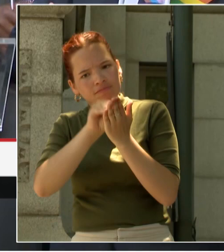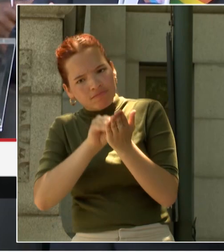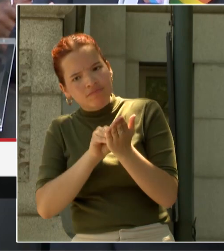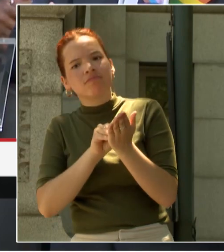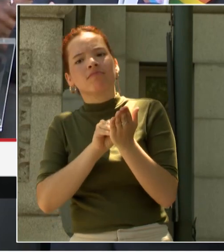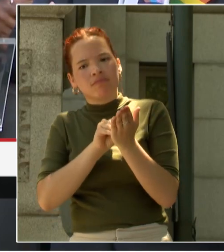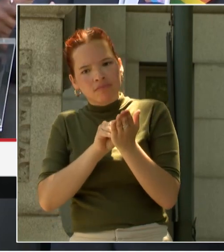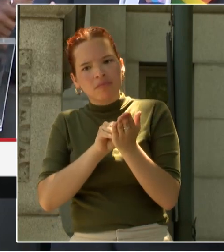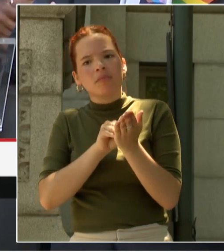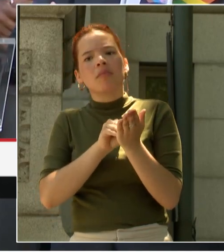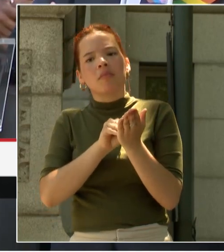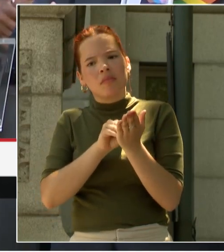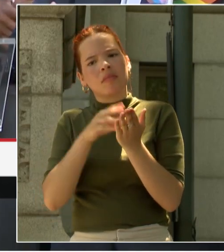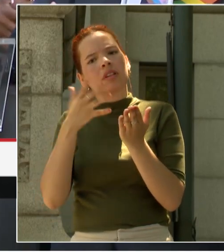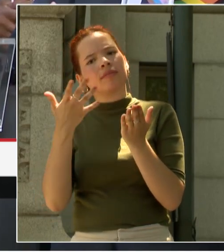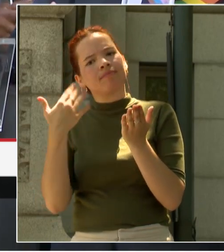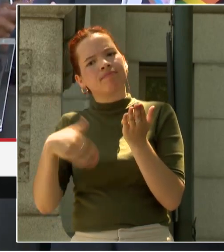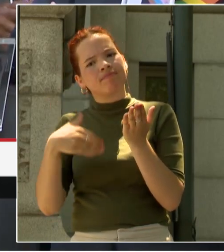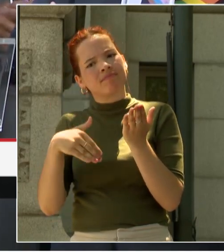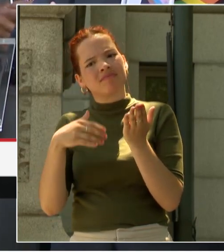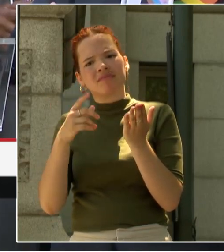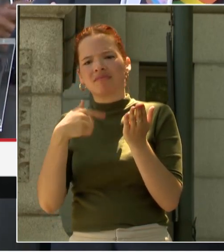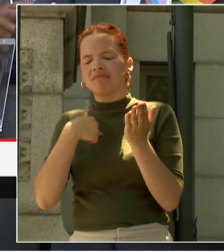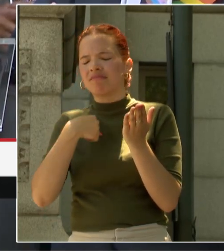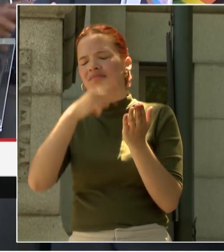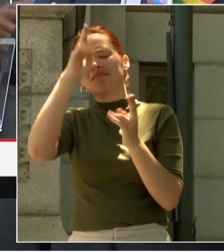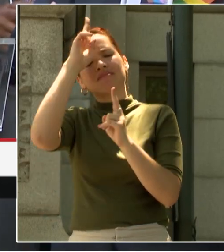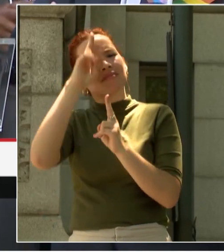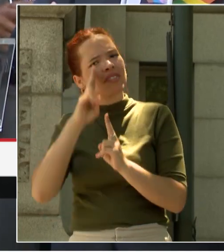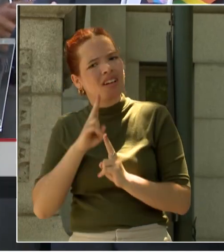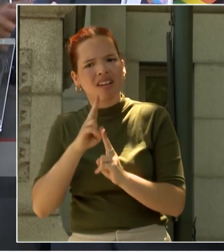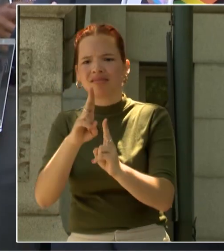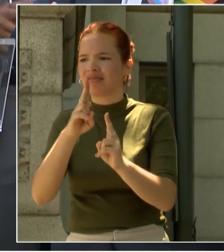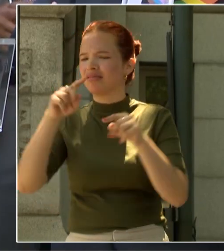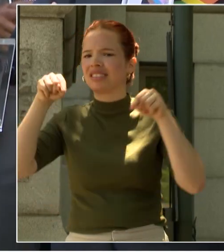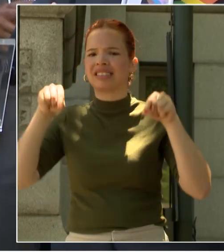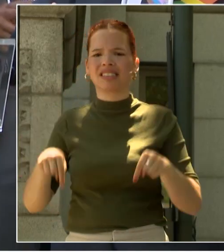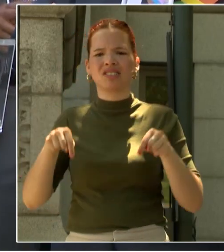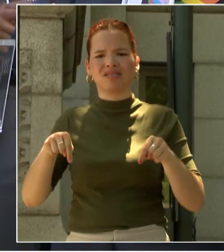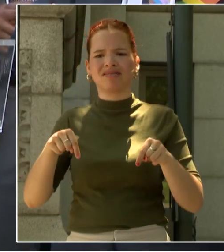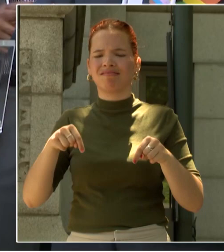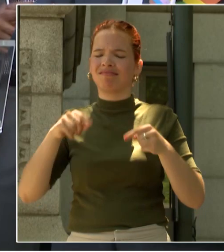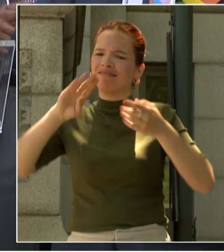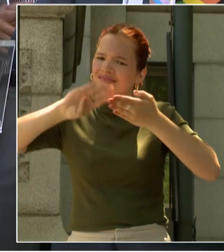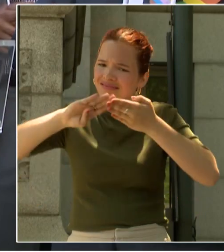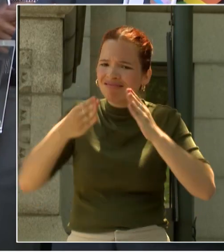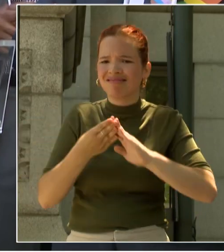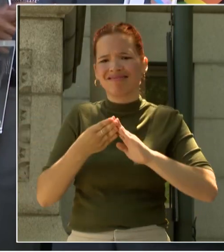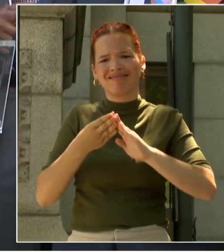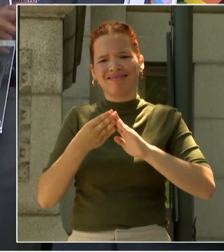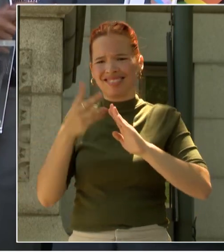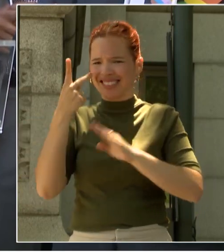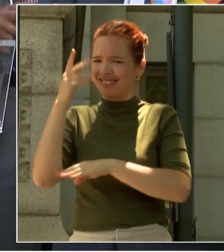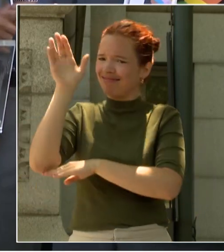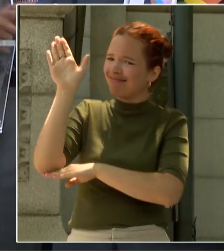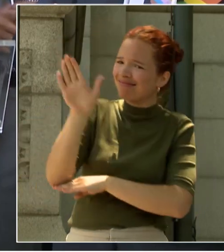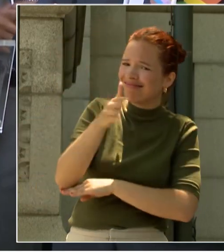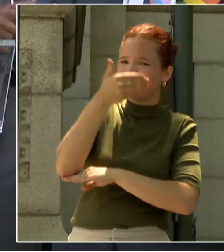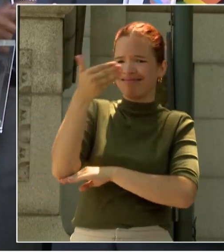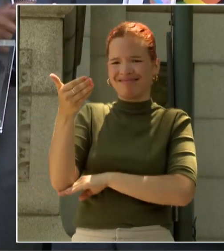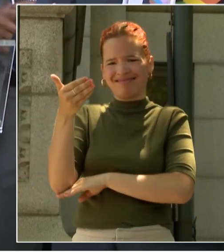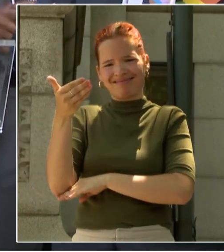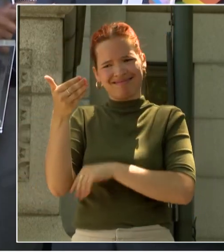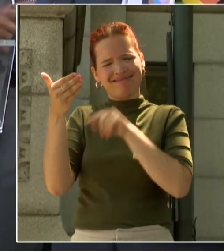this is such an honor for our city to have a flag, our own